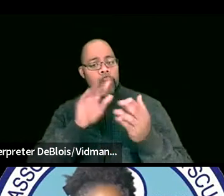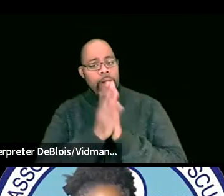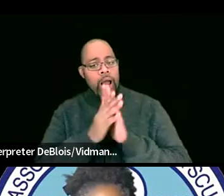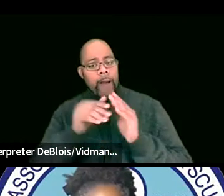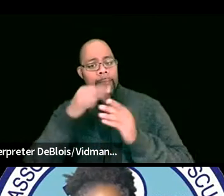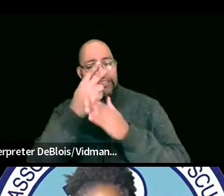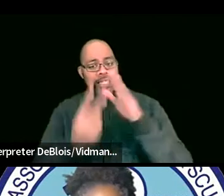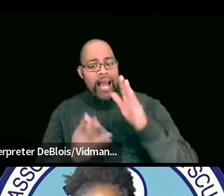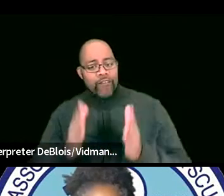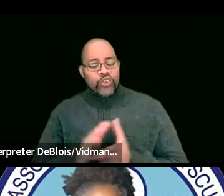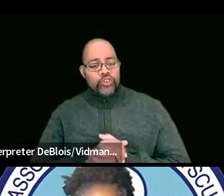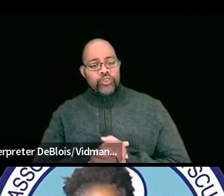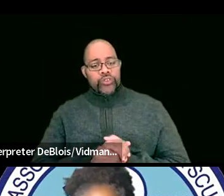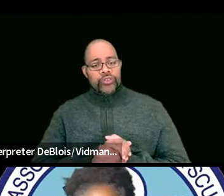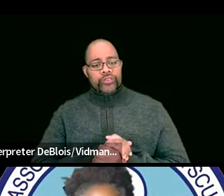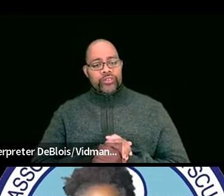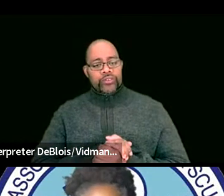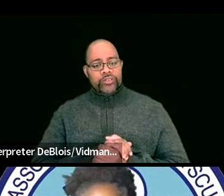divers?